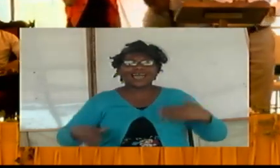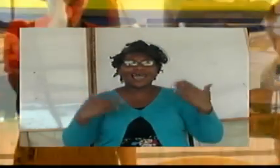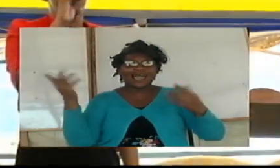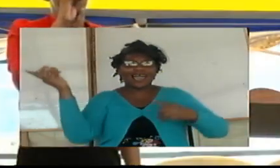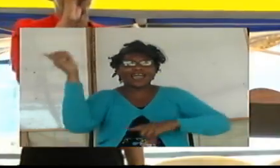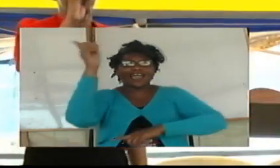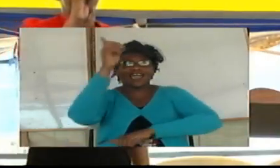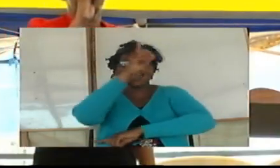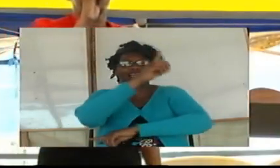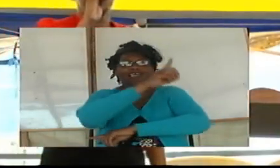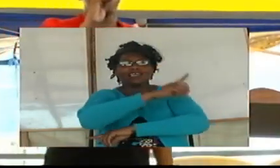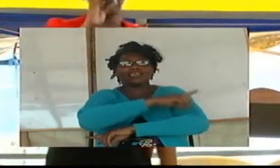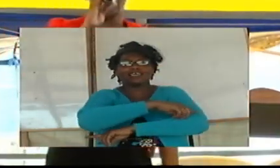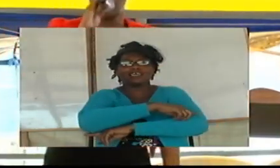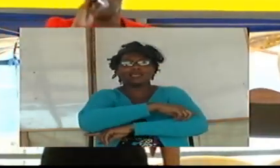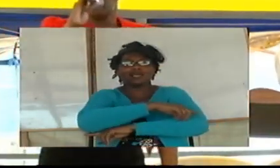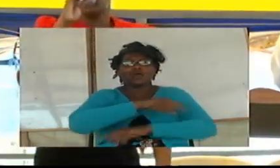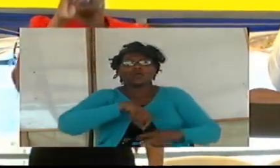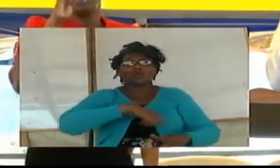happy day.